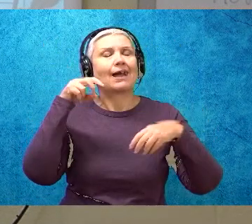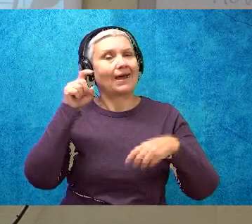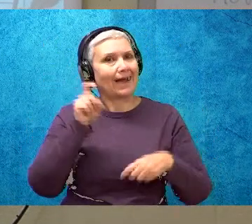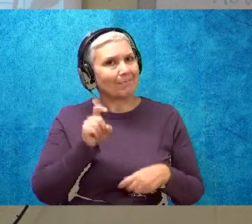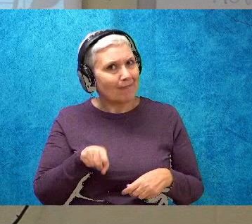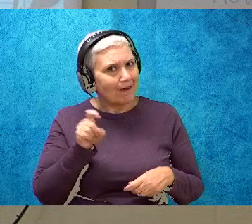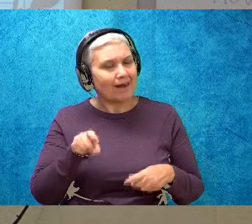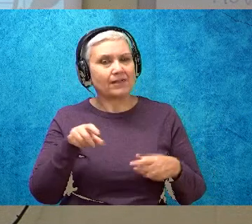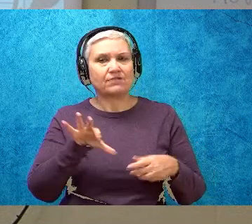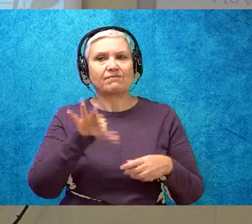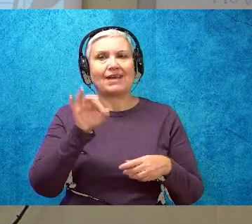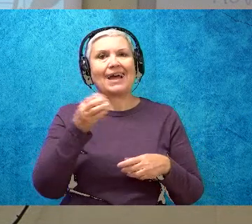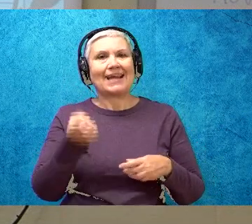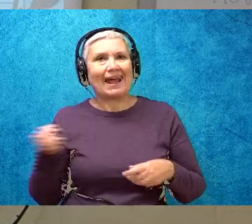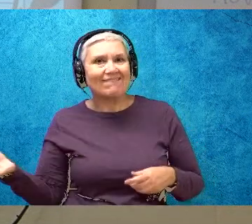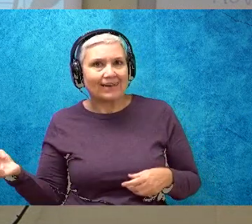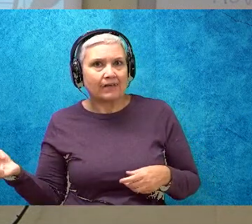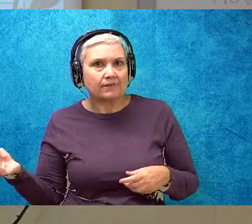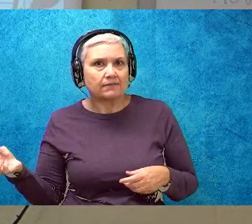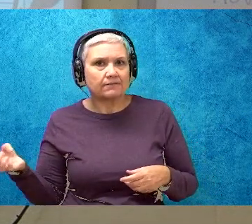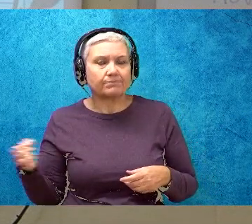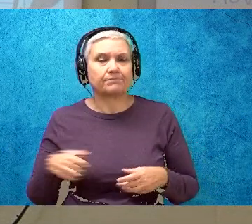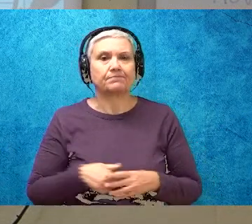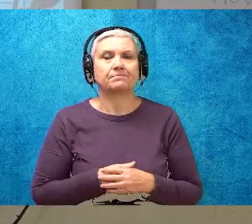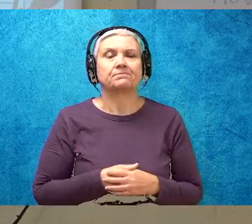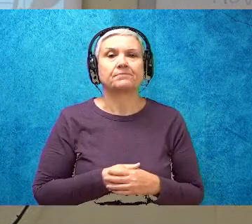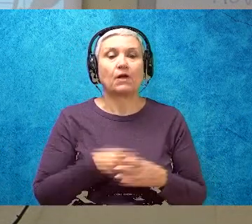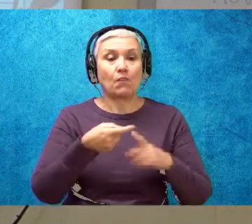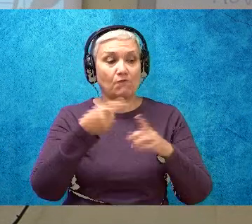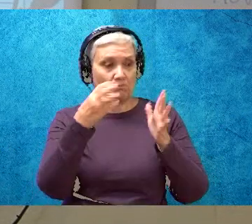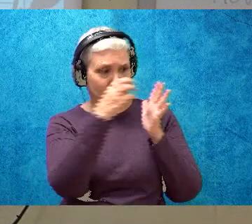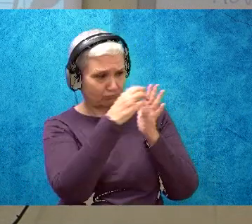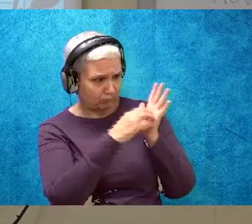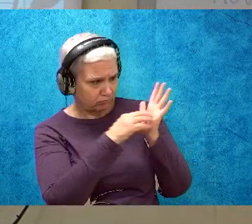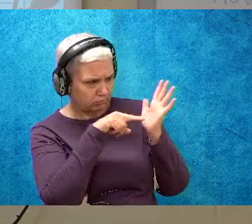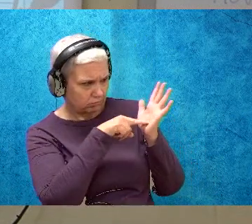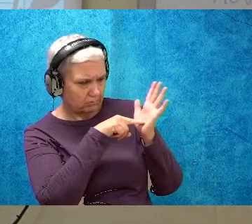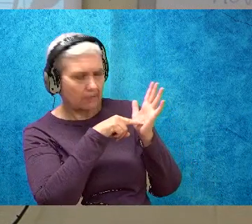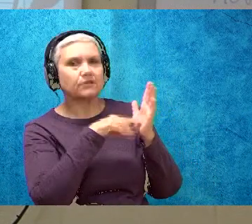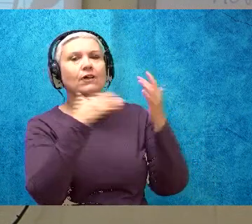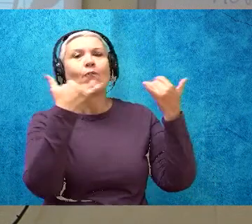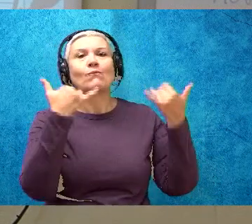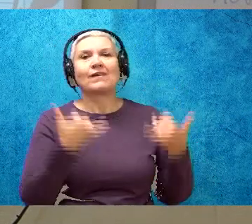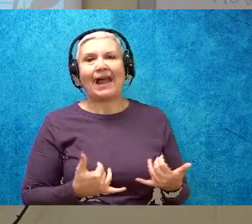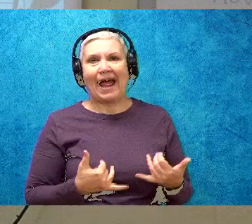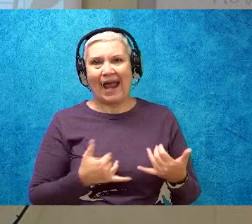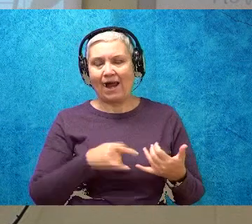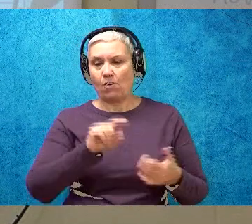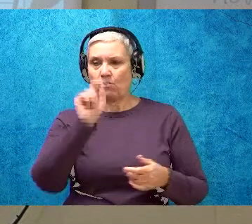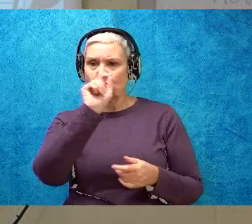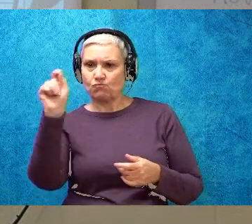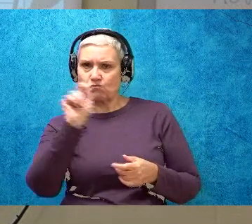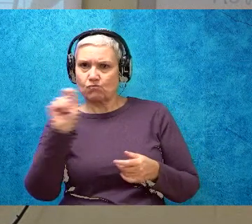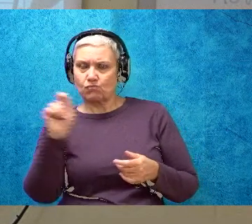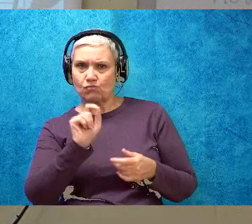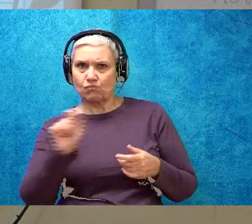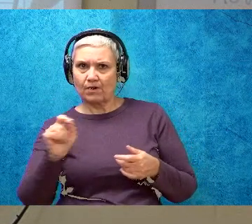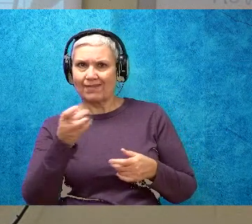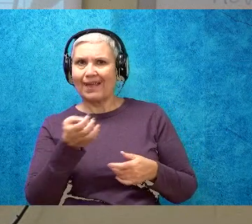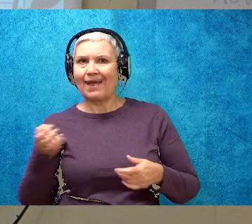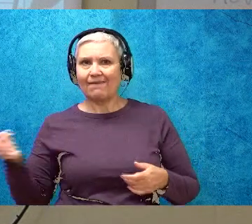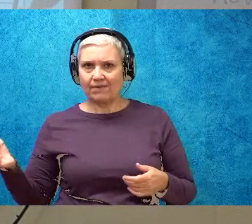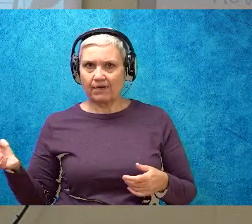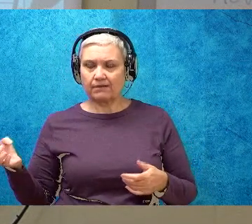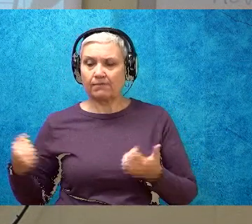have to cite evidence from the text. All right? So you're going to list the evidence from the text that supports your